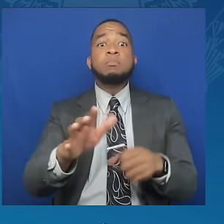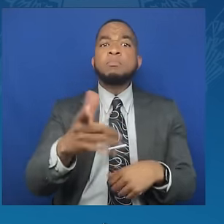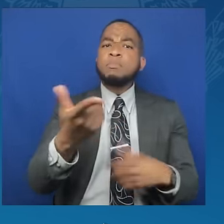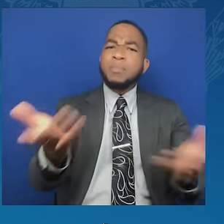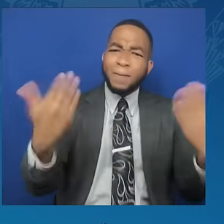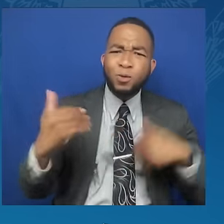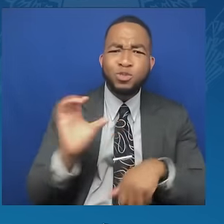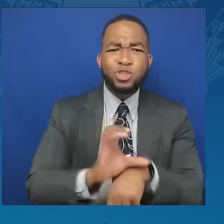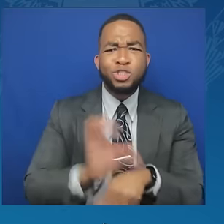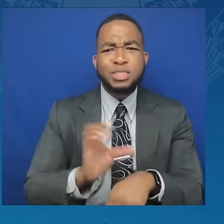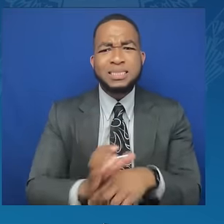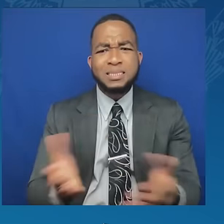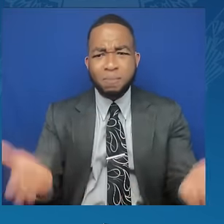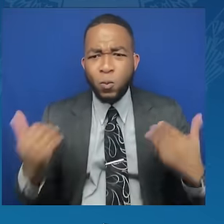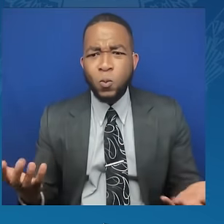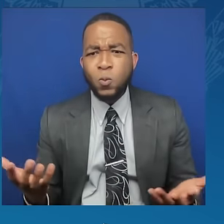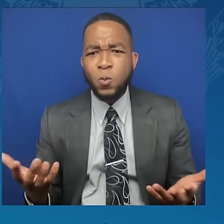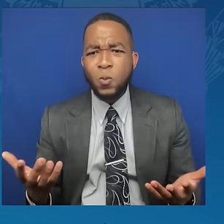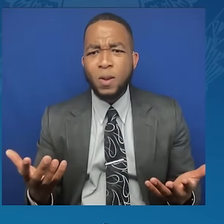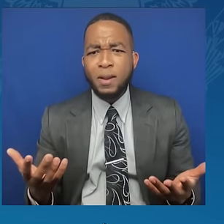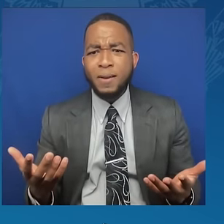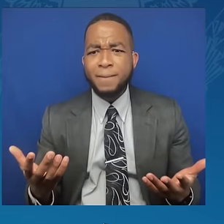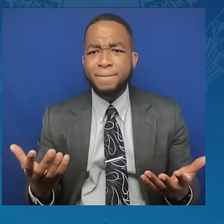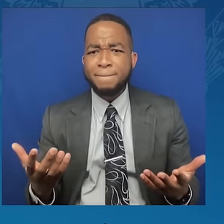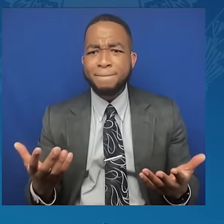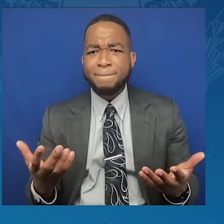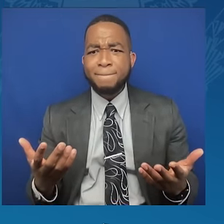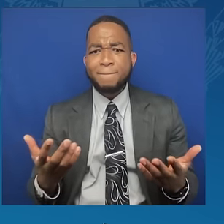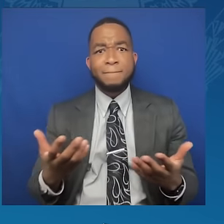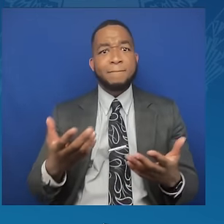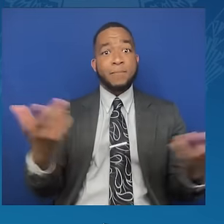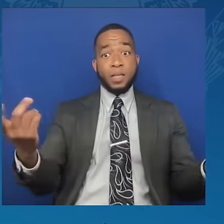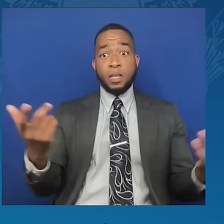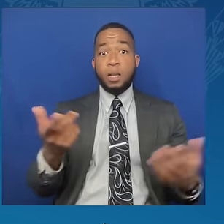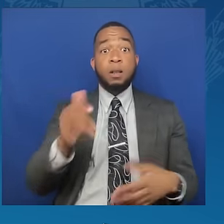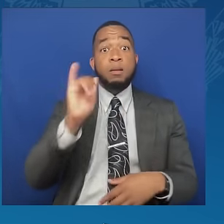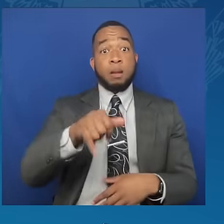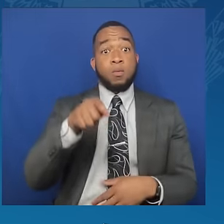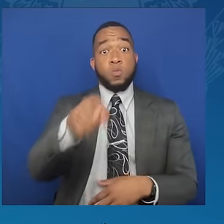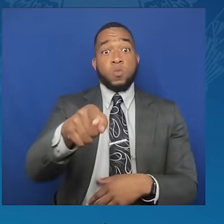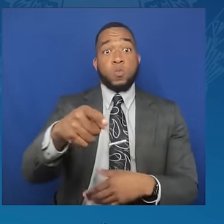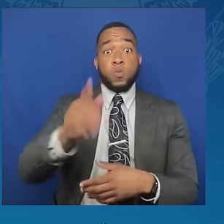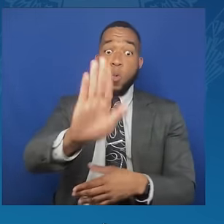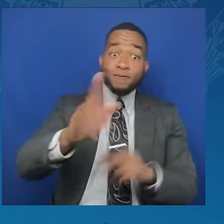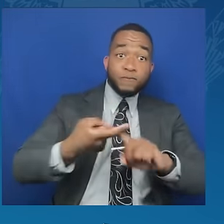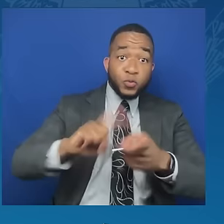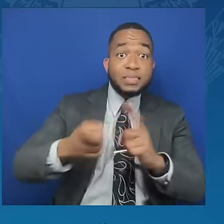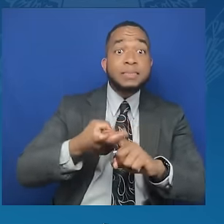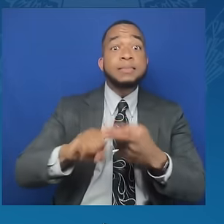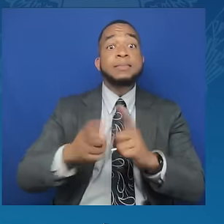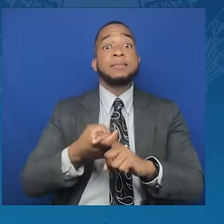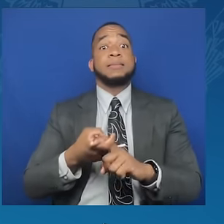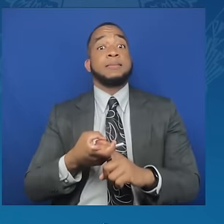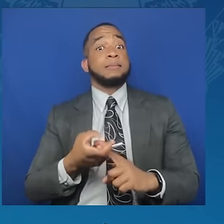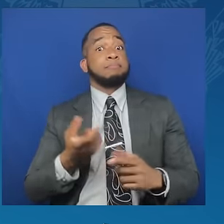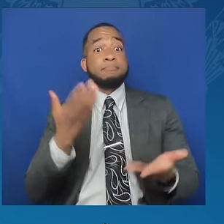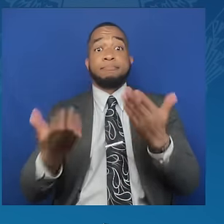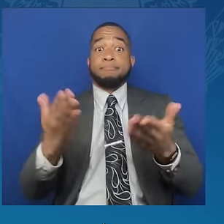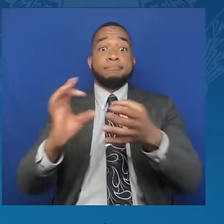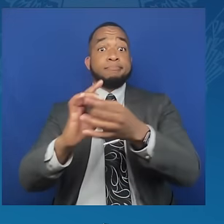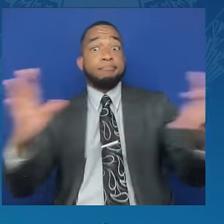What is it saying? You have to change your friends sometime. Sometimes you're around the wrong